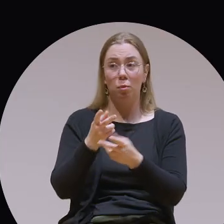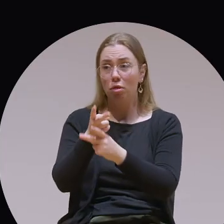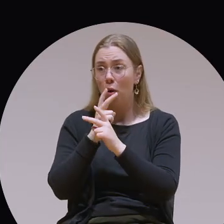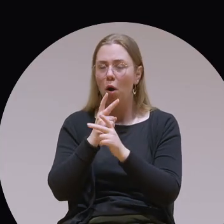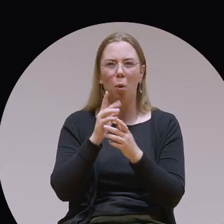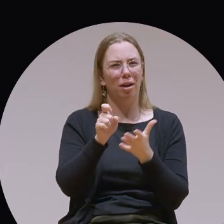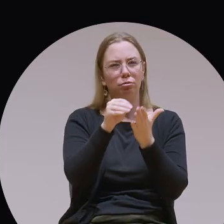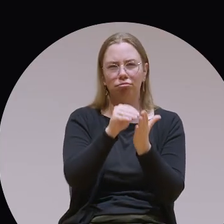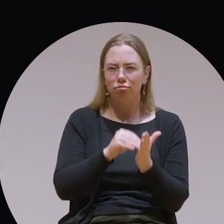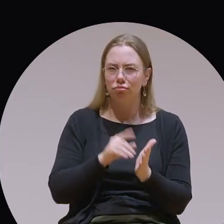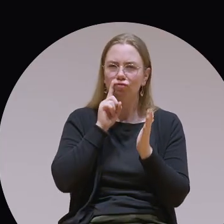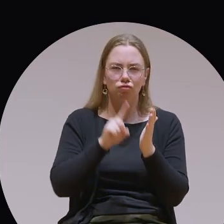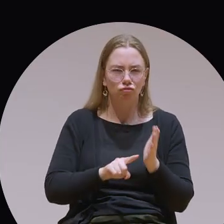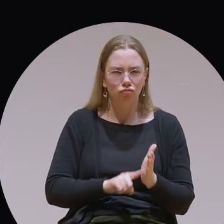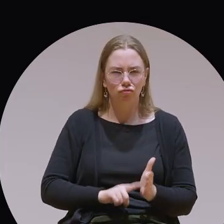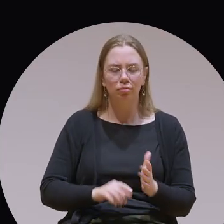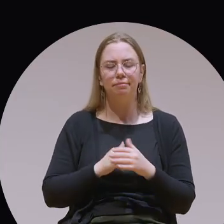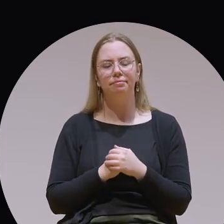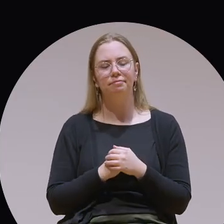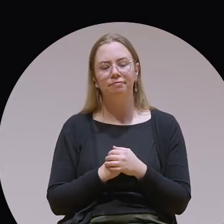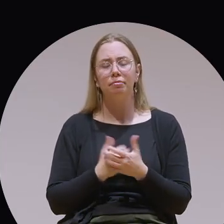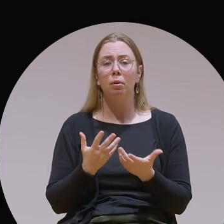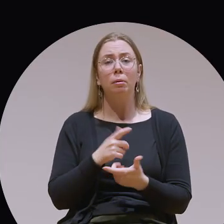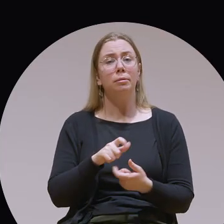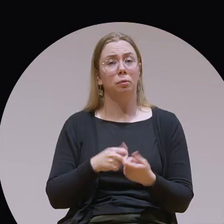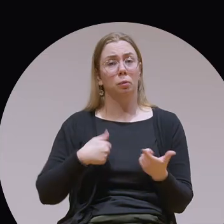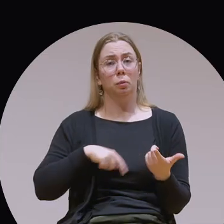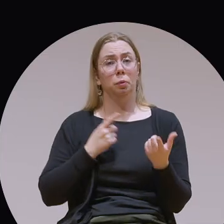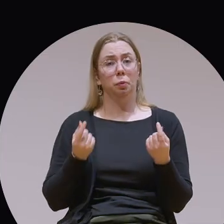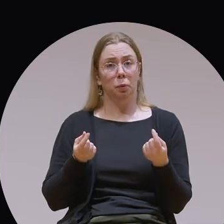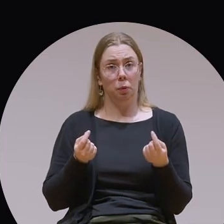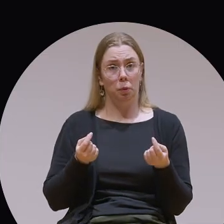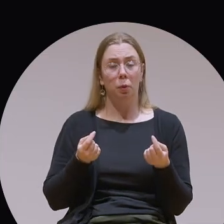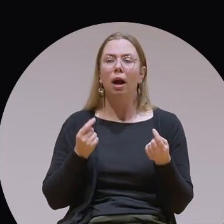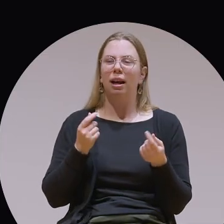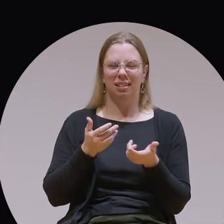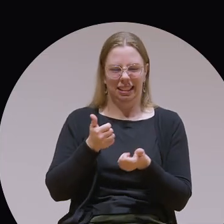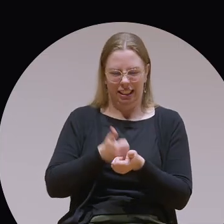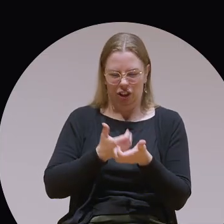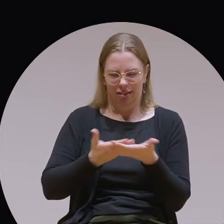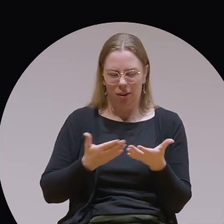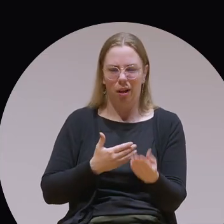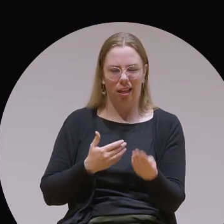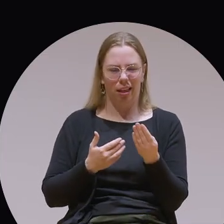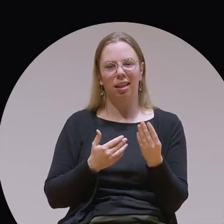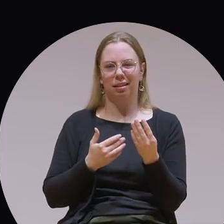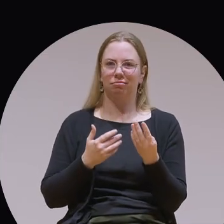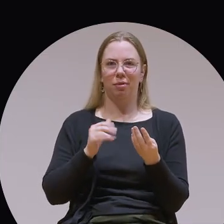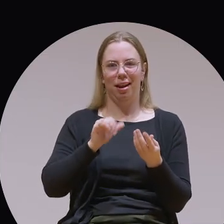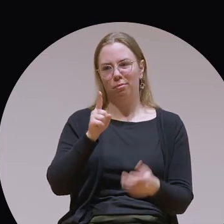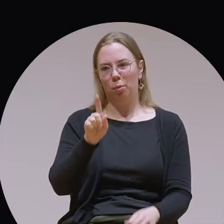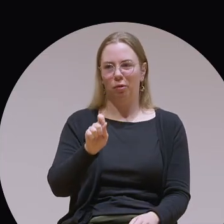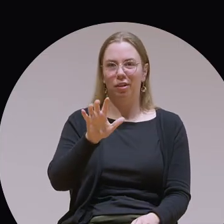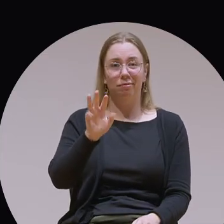minute. But in terms of the existing collection, what we do is to say, okay, within the sphere of 1.5 million objects, we need